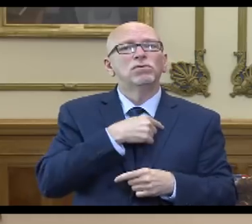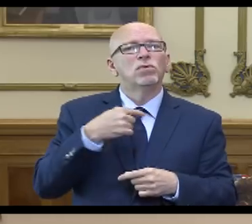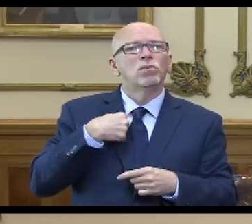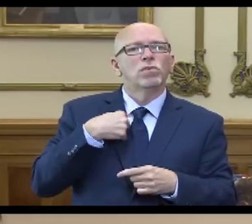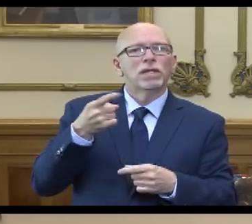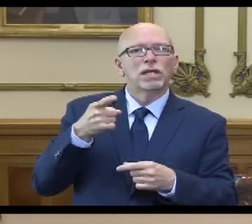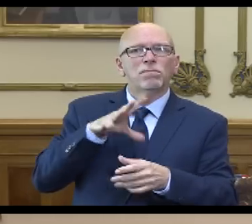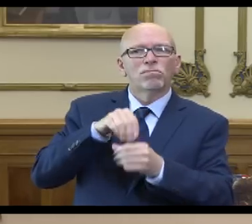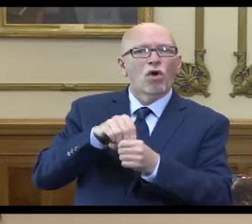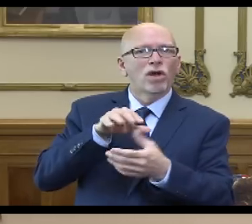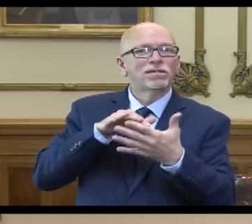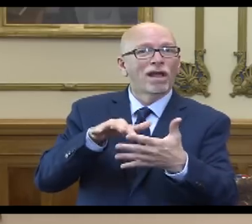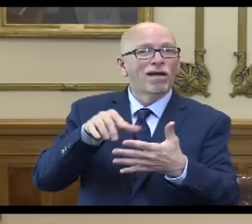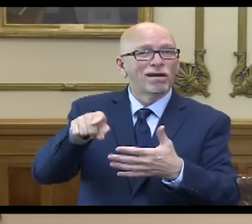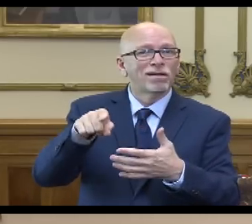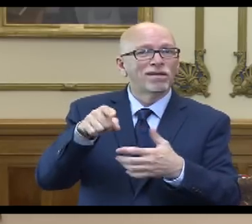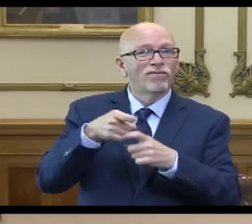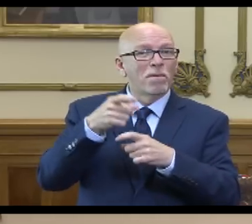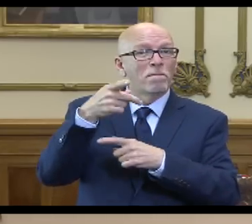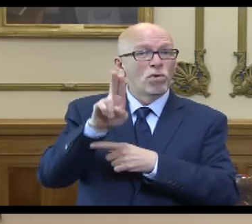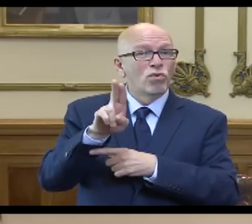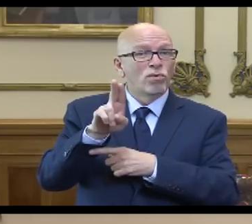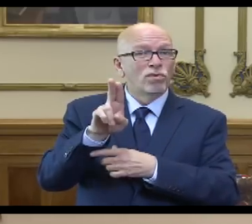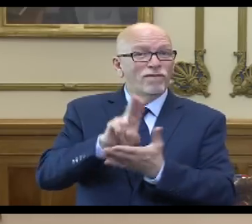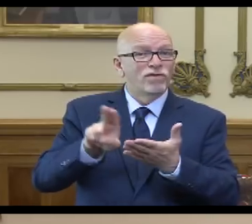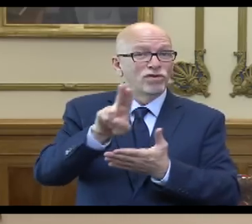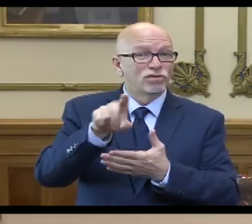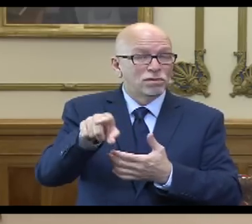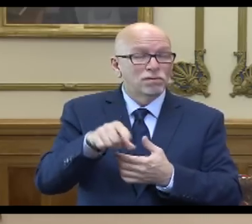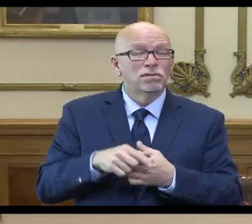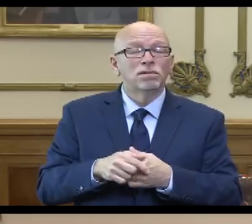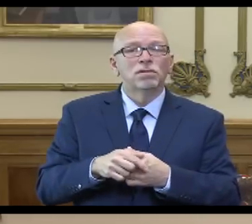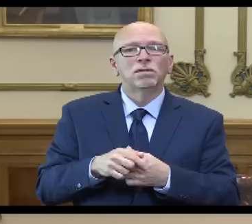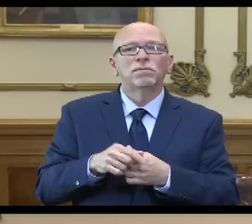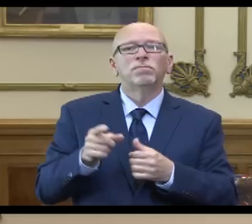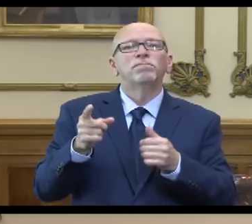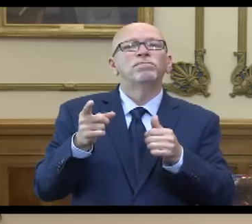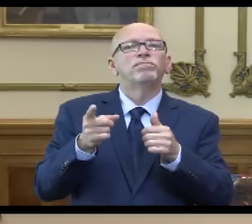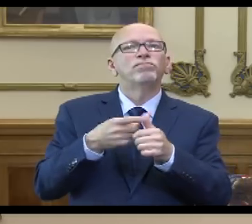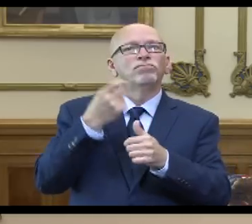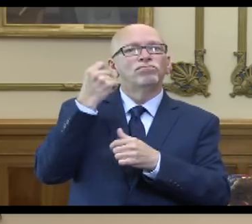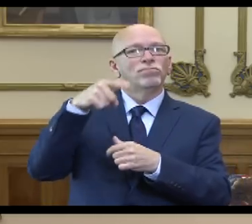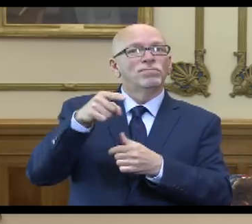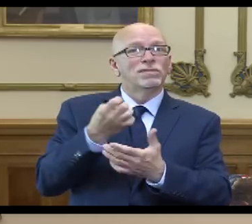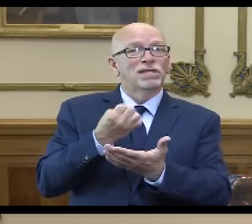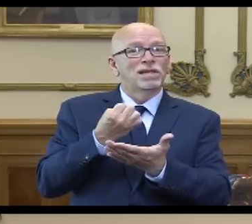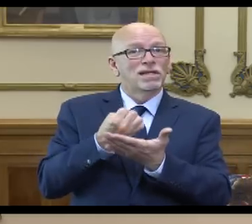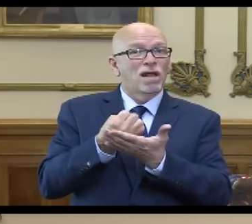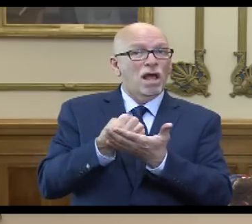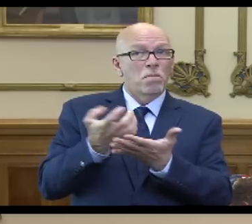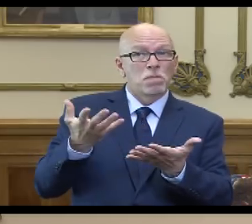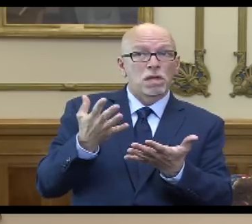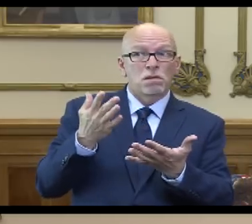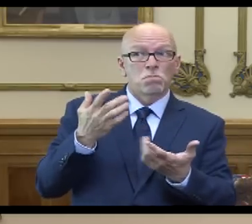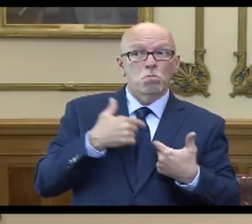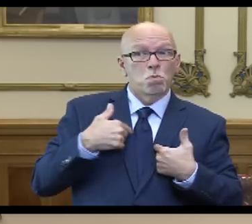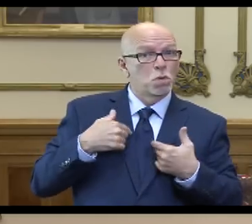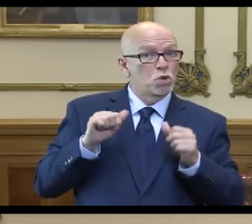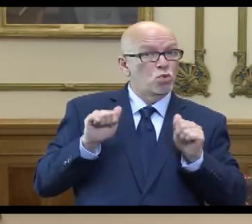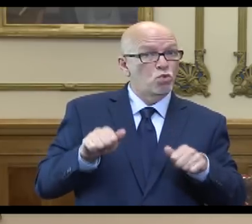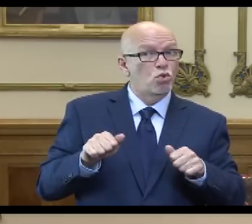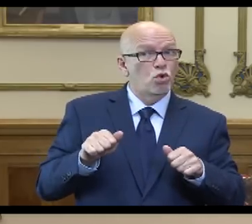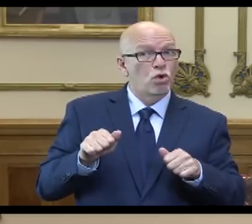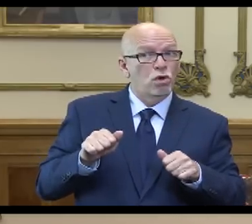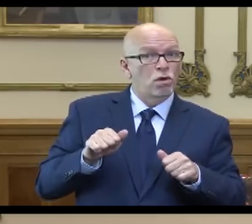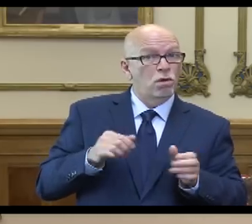study to be done by Purdue University for us to understand that if it's economically viable for us to enter into the